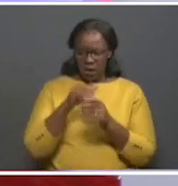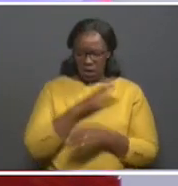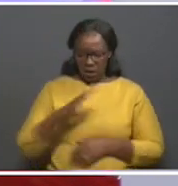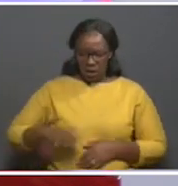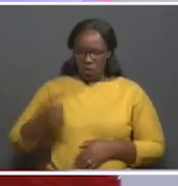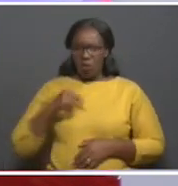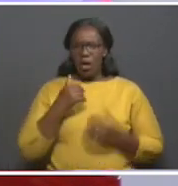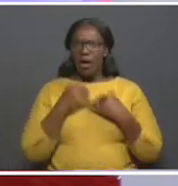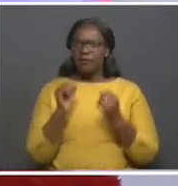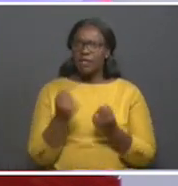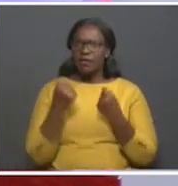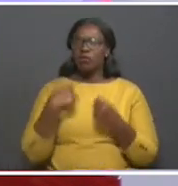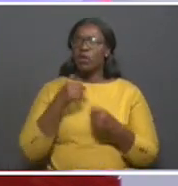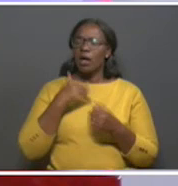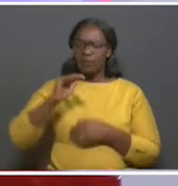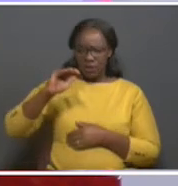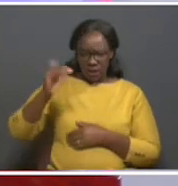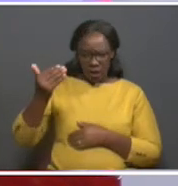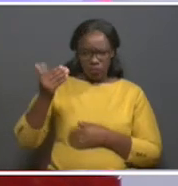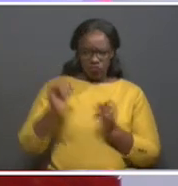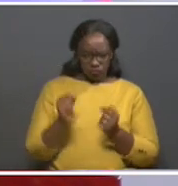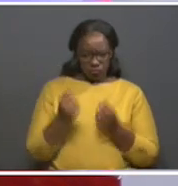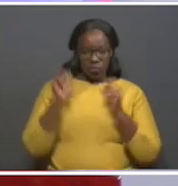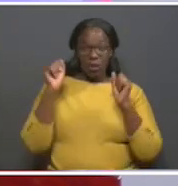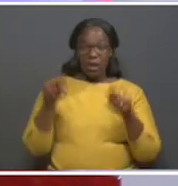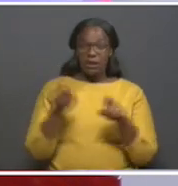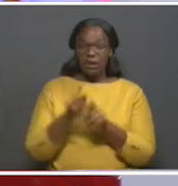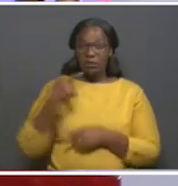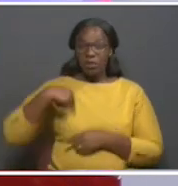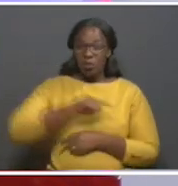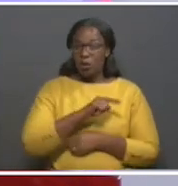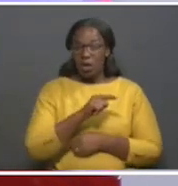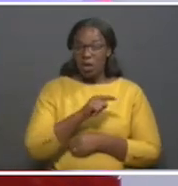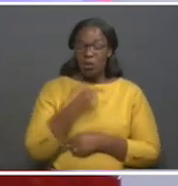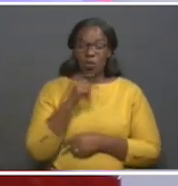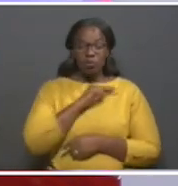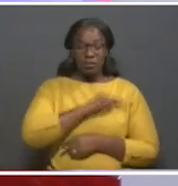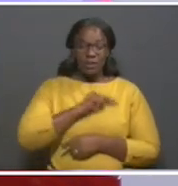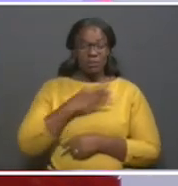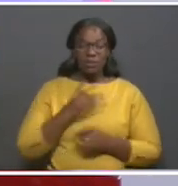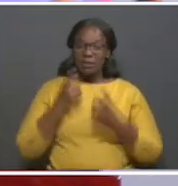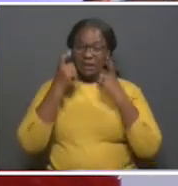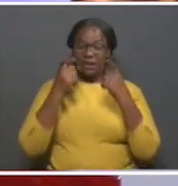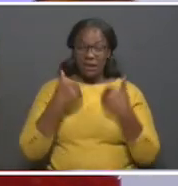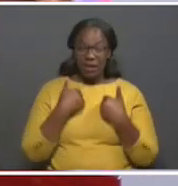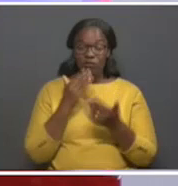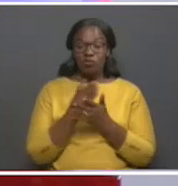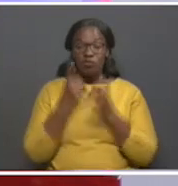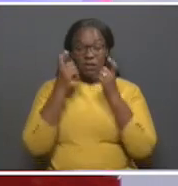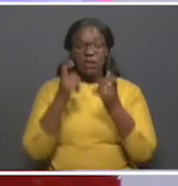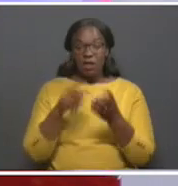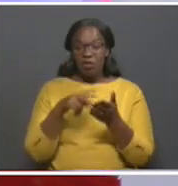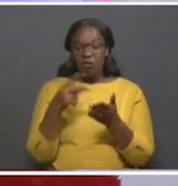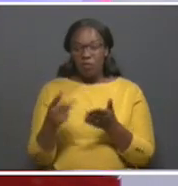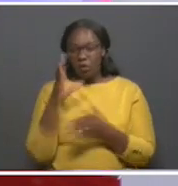have a refuge, we have a city of refuge. We who by nature are sinners who have fallen short